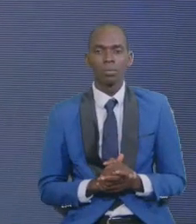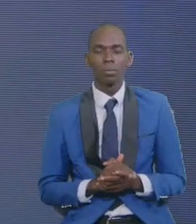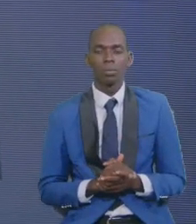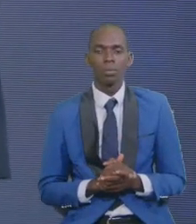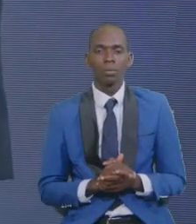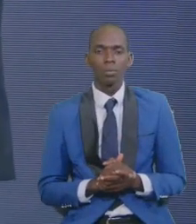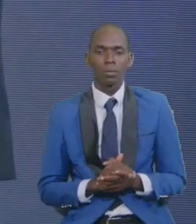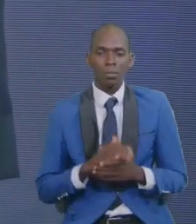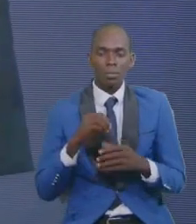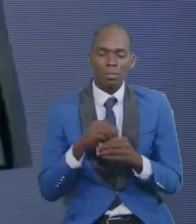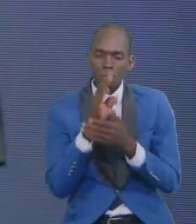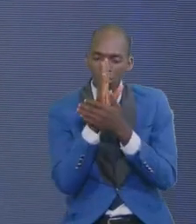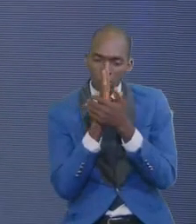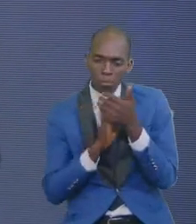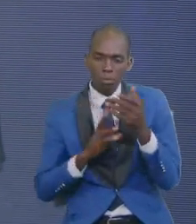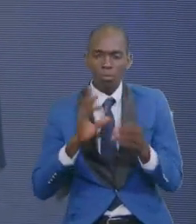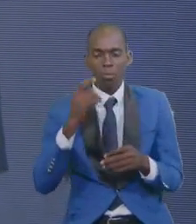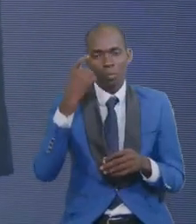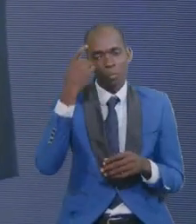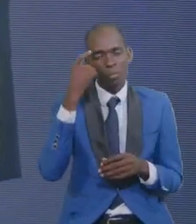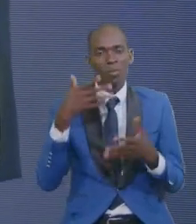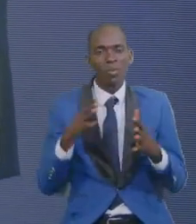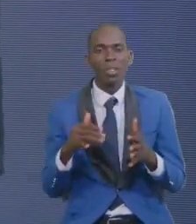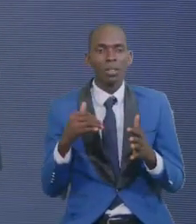In lowliness of mind,